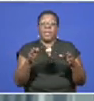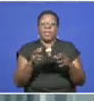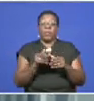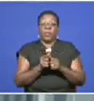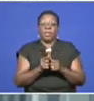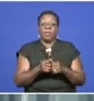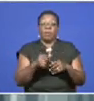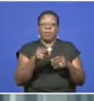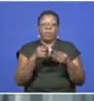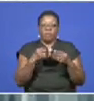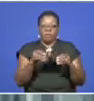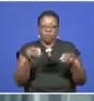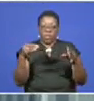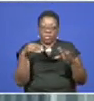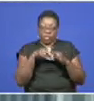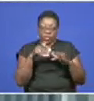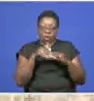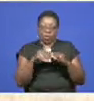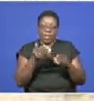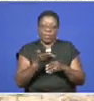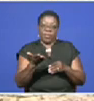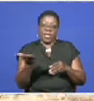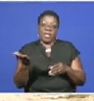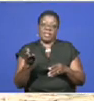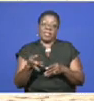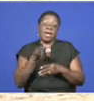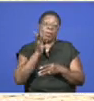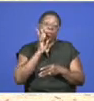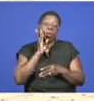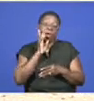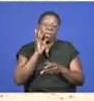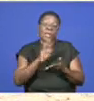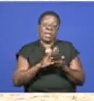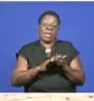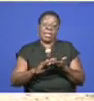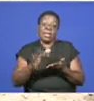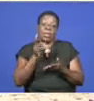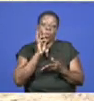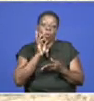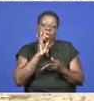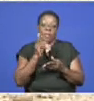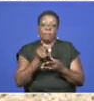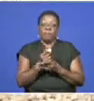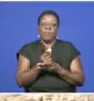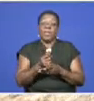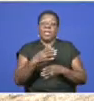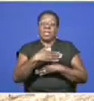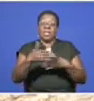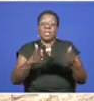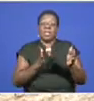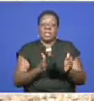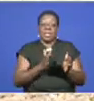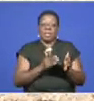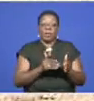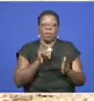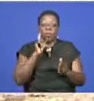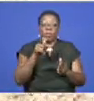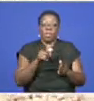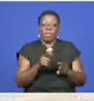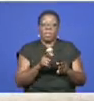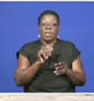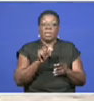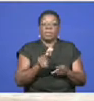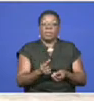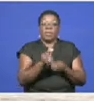food storage, freezer, water treatment plant, and accommodations. The container city will support Defense Force troops on